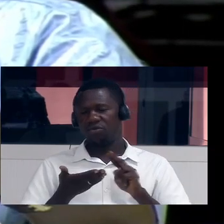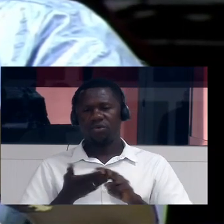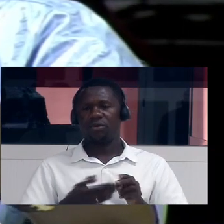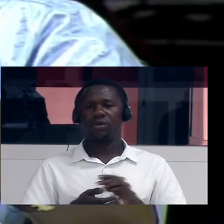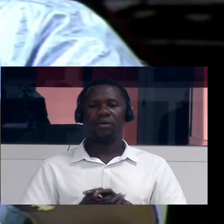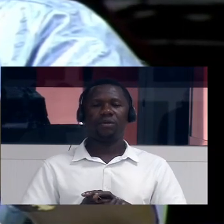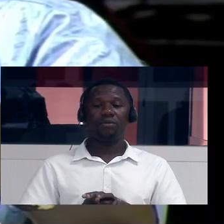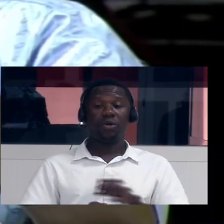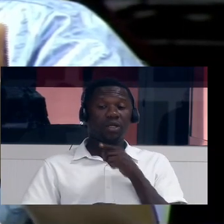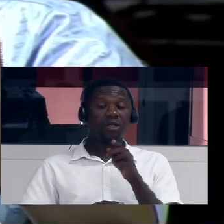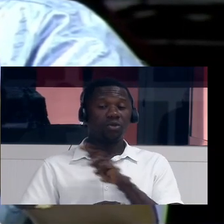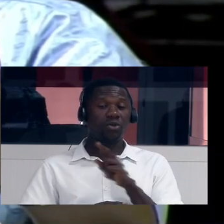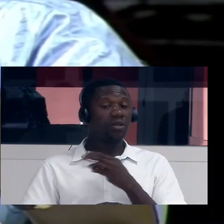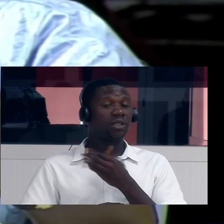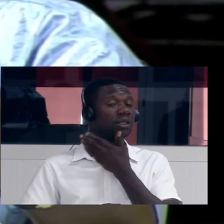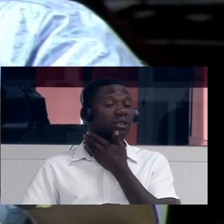matter.